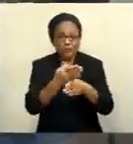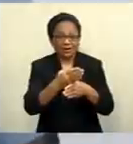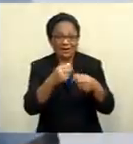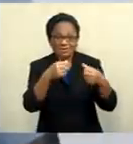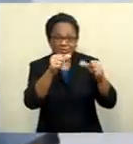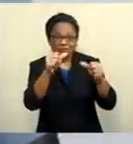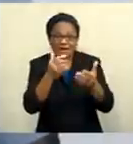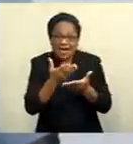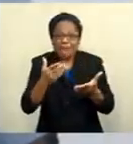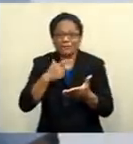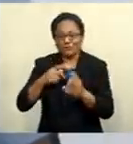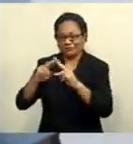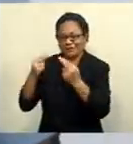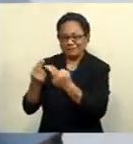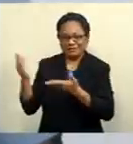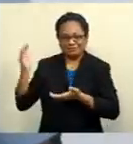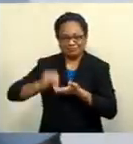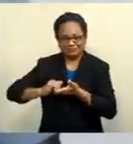support. It's quite